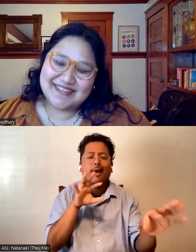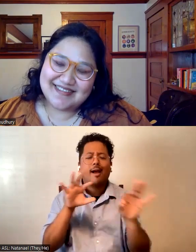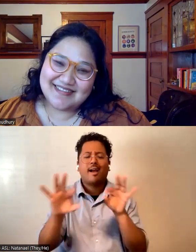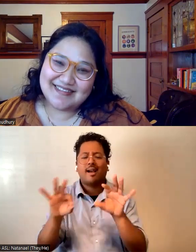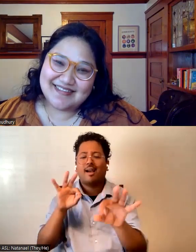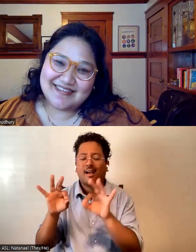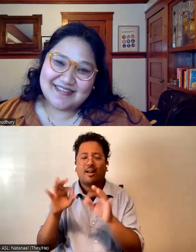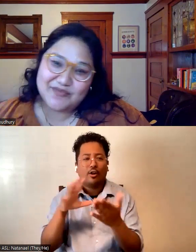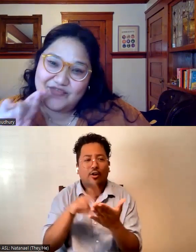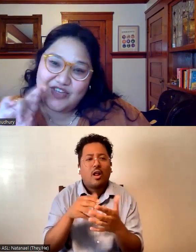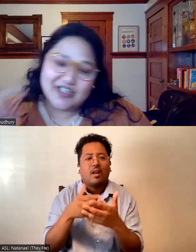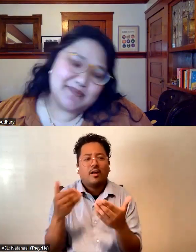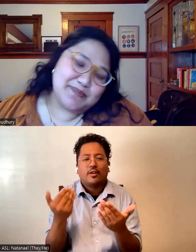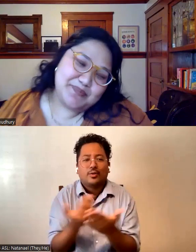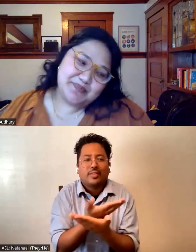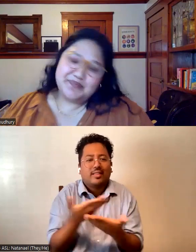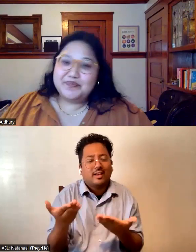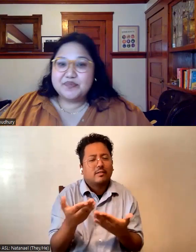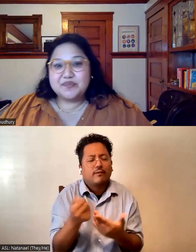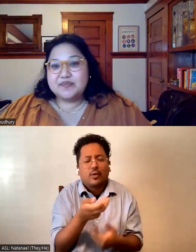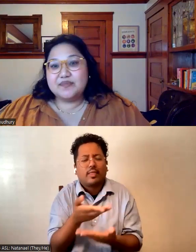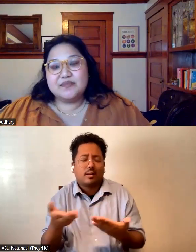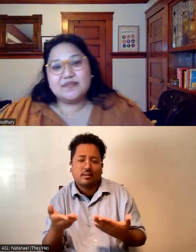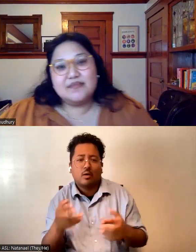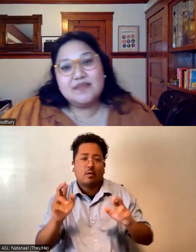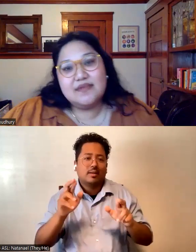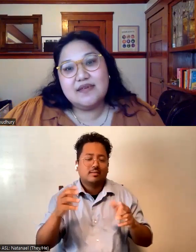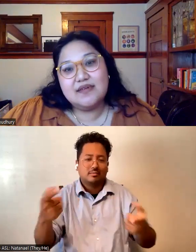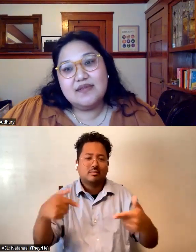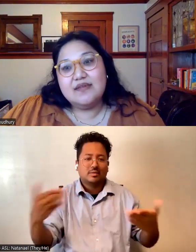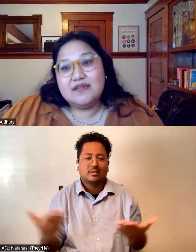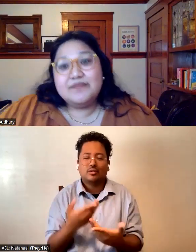our fingers. But the purpose of us being here is to hopefully fatten the canon.